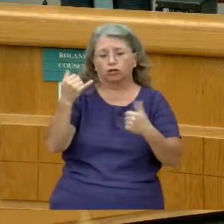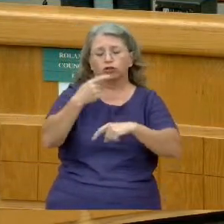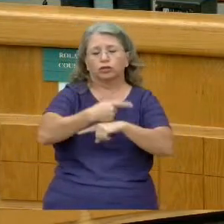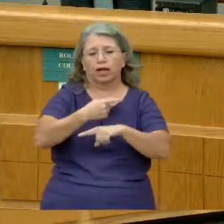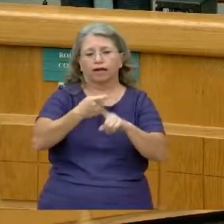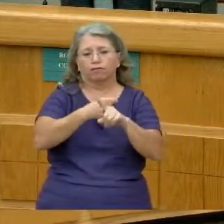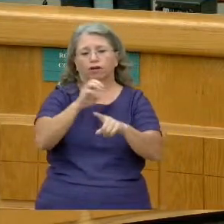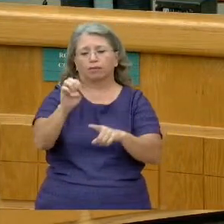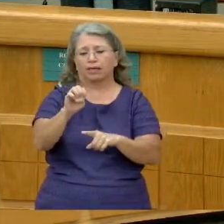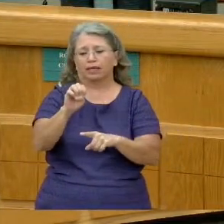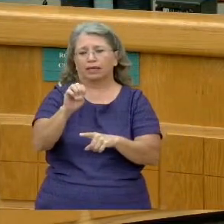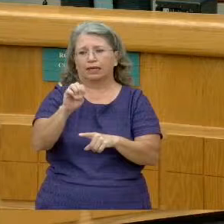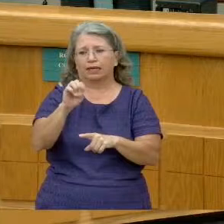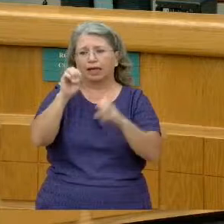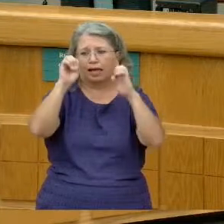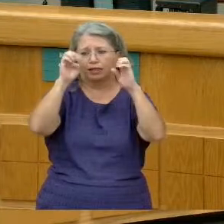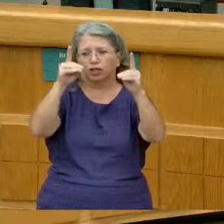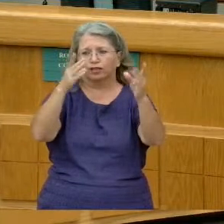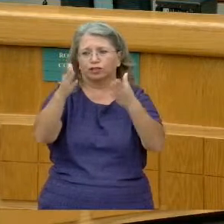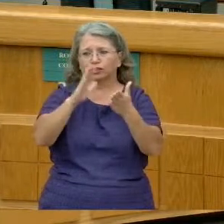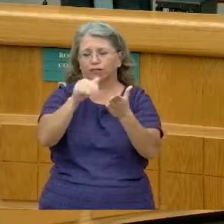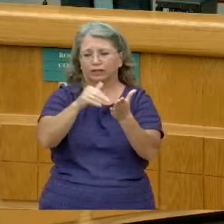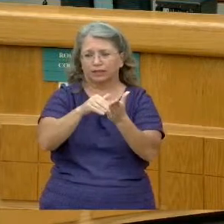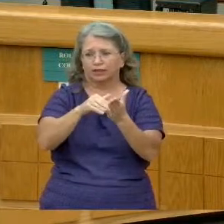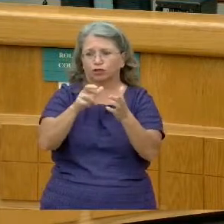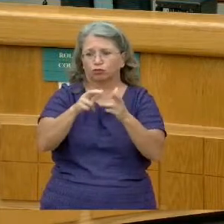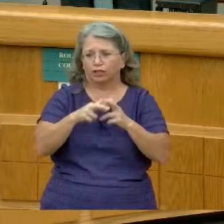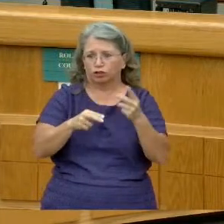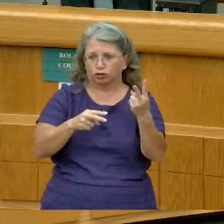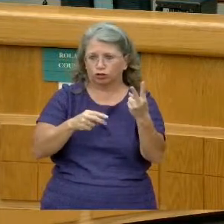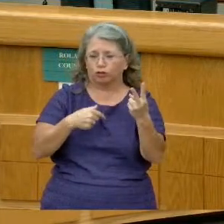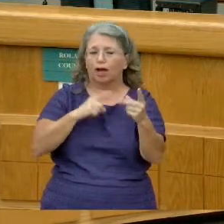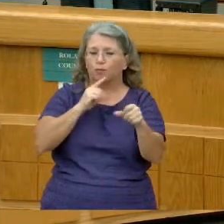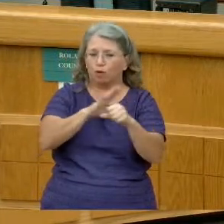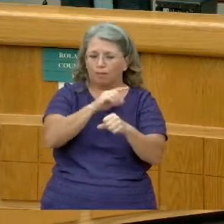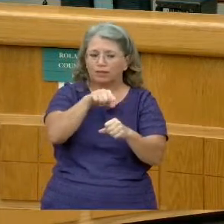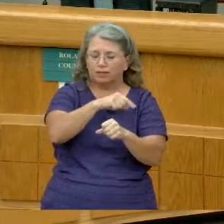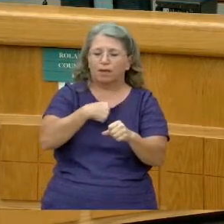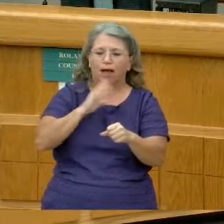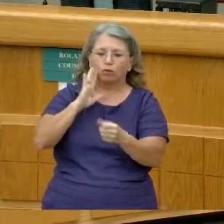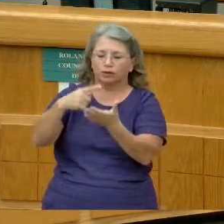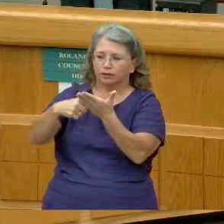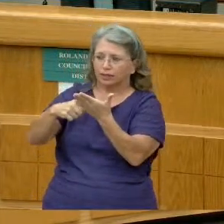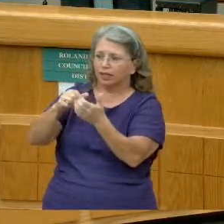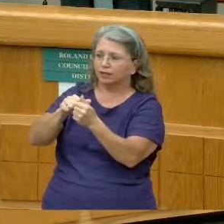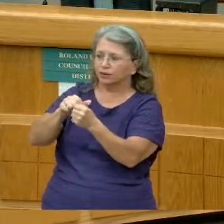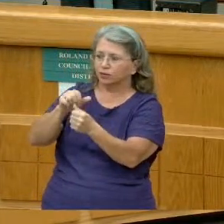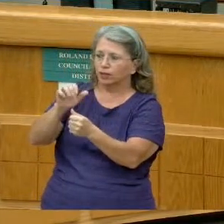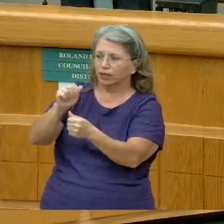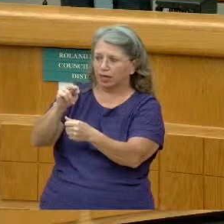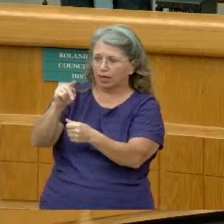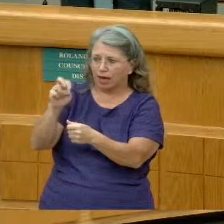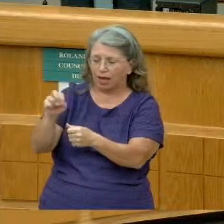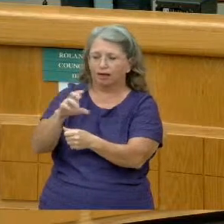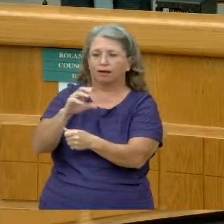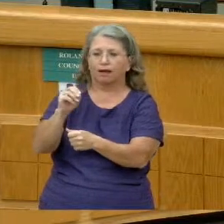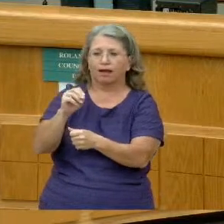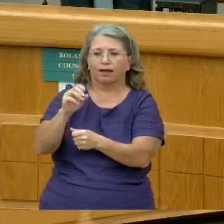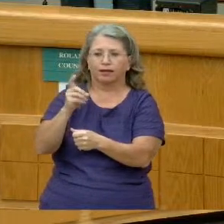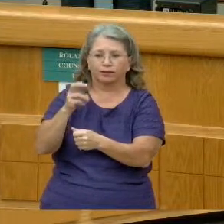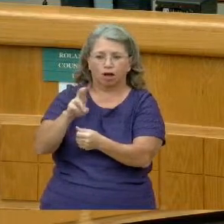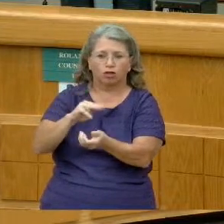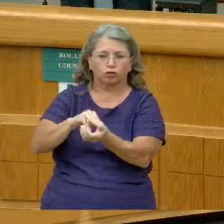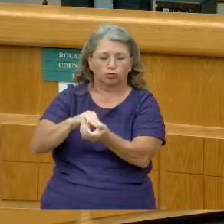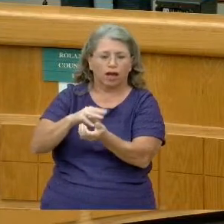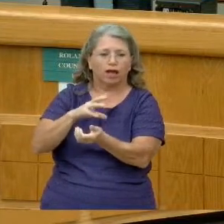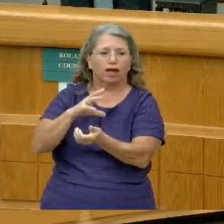promised them that I would be seeing Ms. Rodriguez today, and that she and I and Dr. Ram, along with Mayor and Manager Zanoni, need to